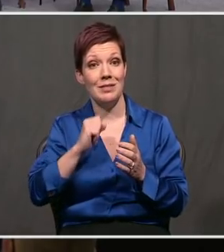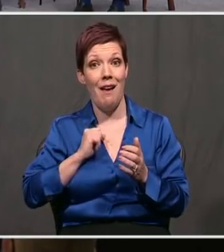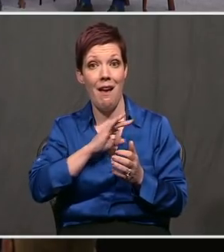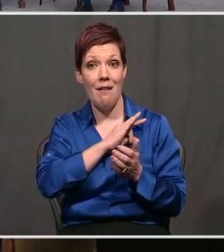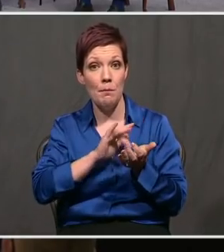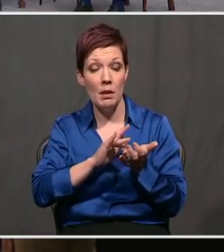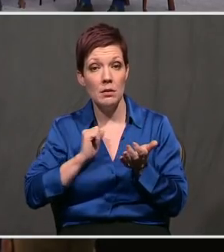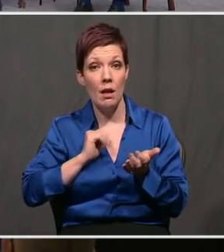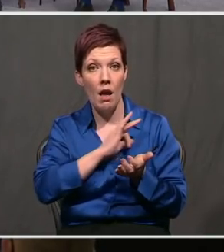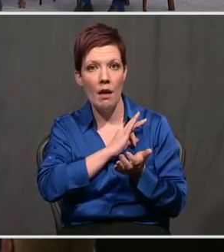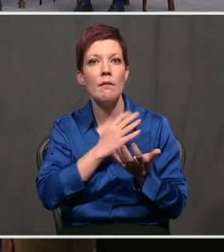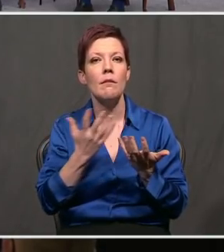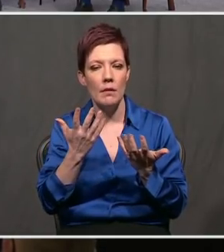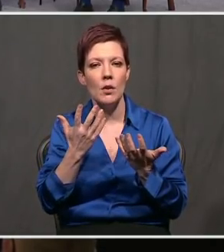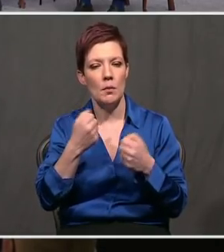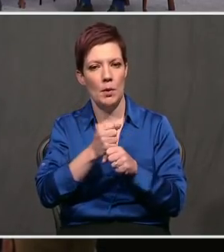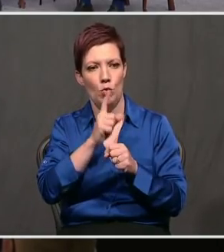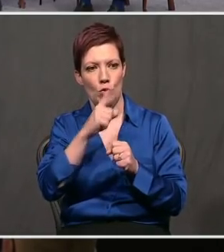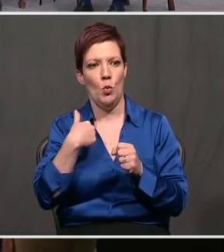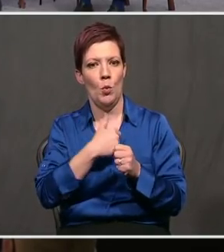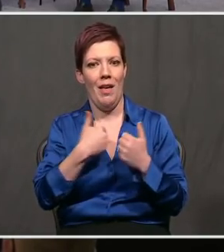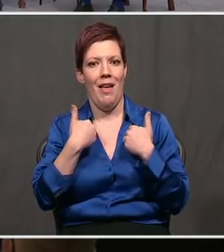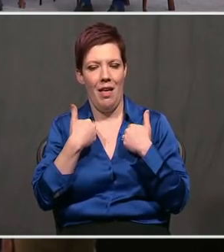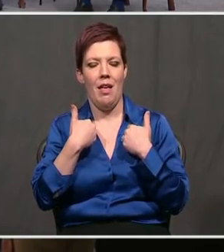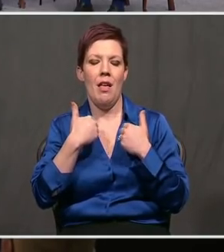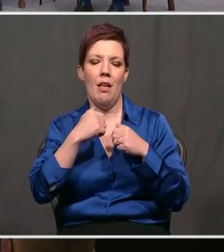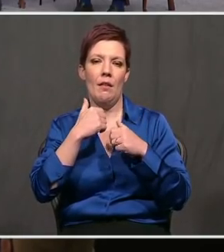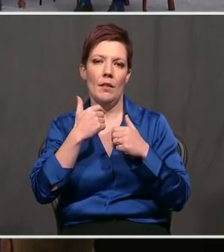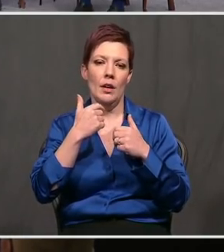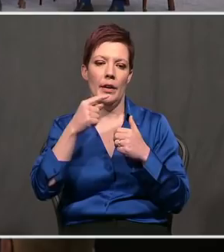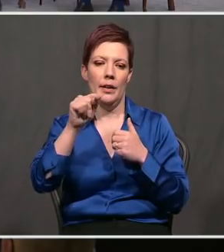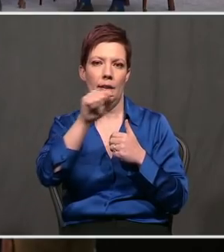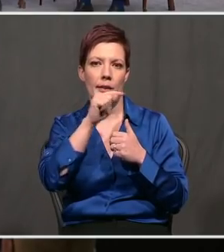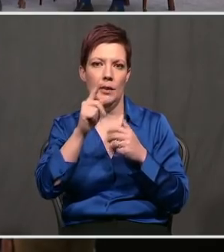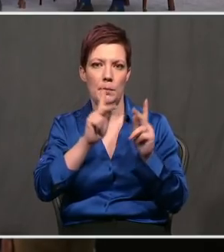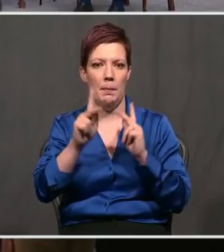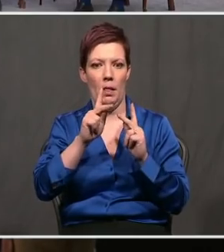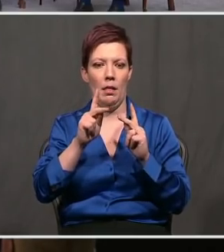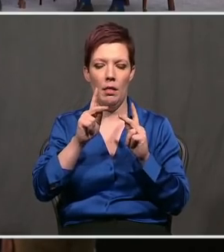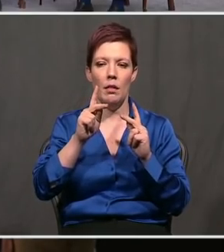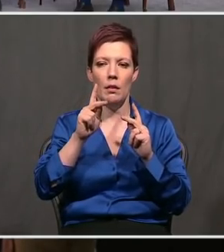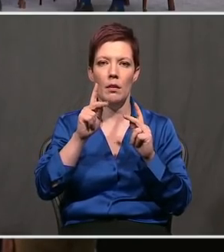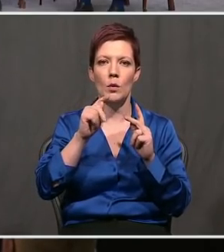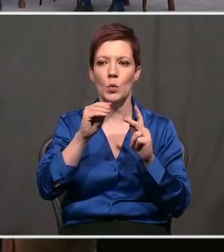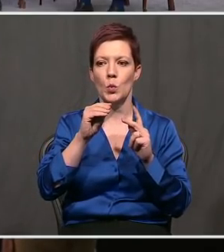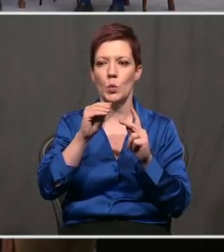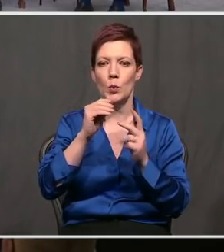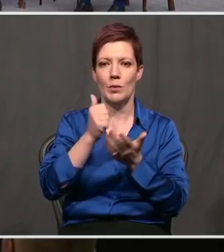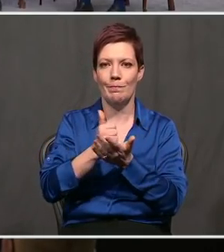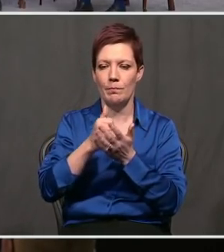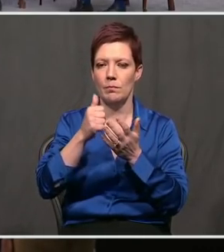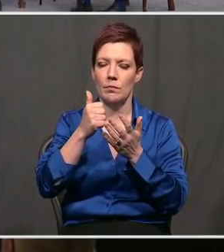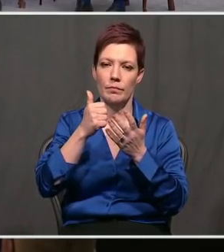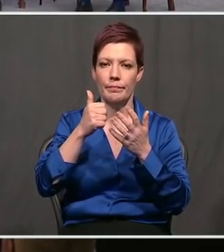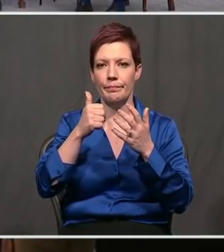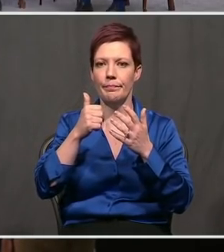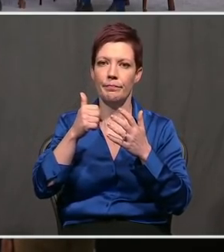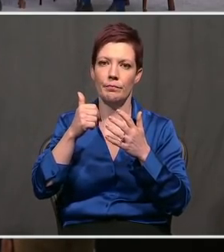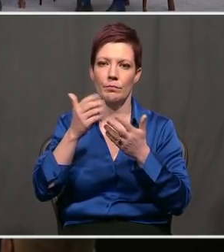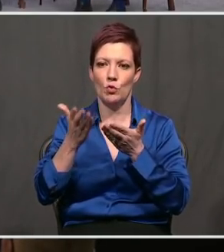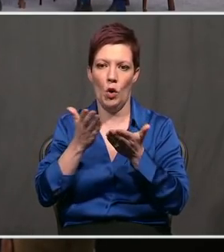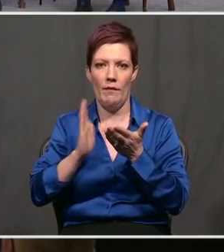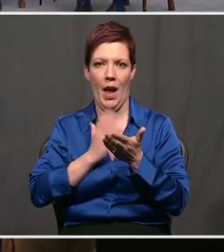we have capacity in our healthcare system and protect the most vulnerable. And a lot of that strategy has come